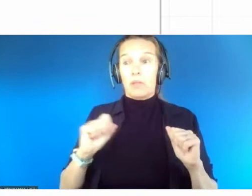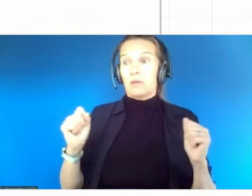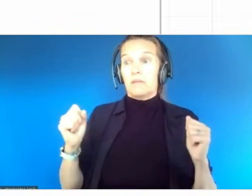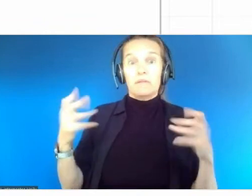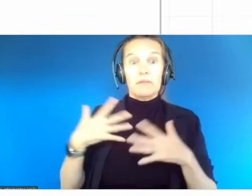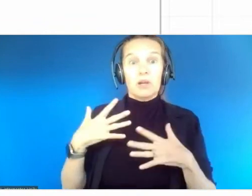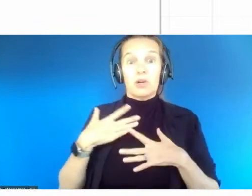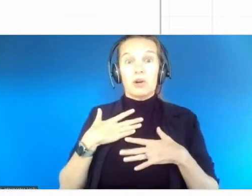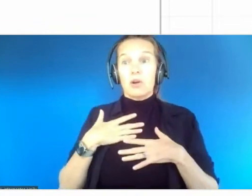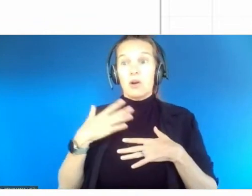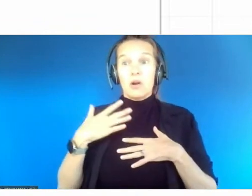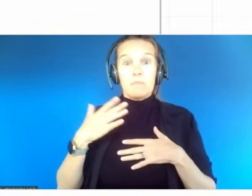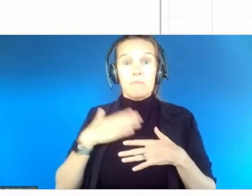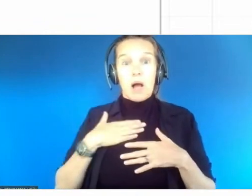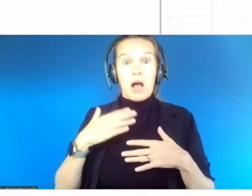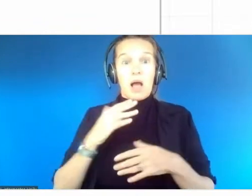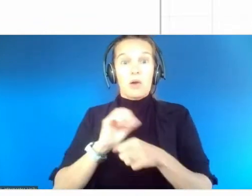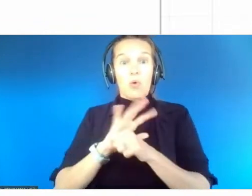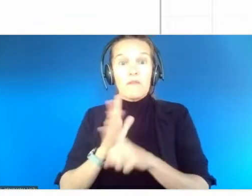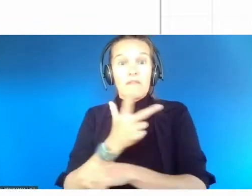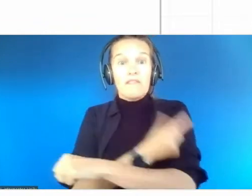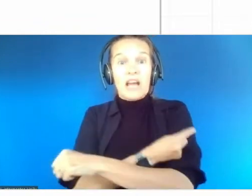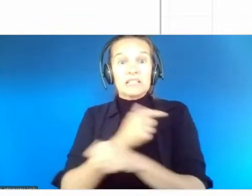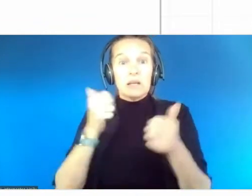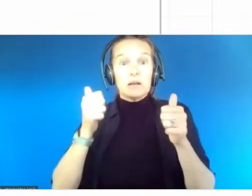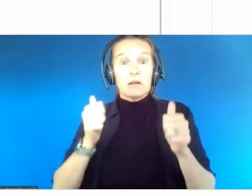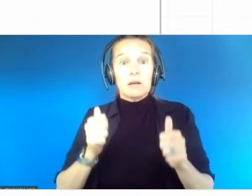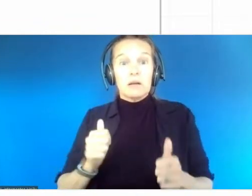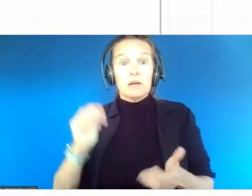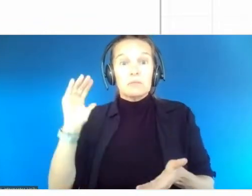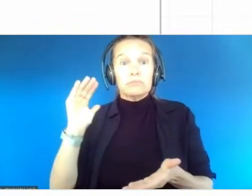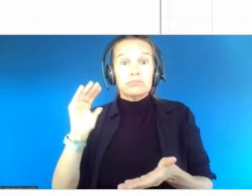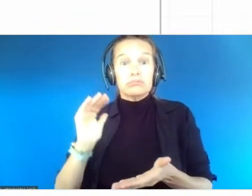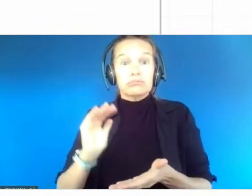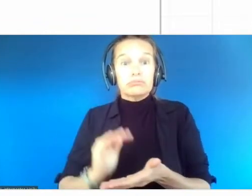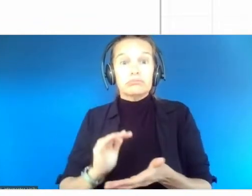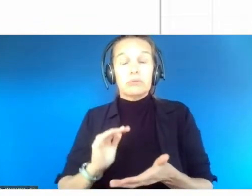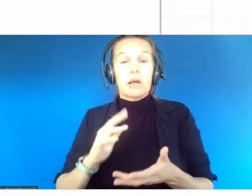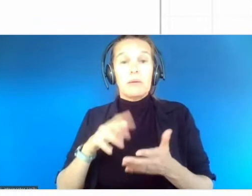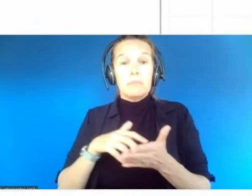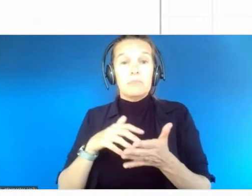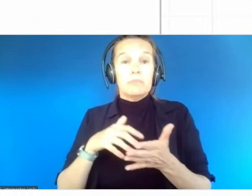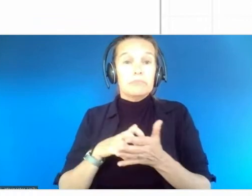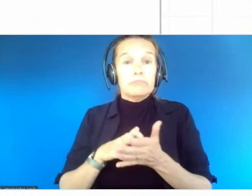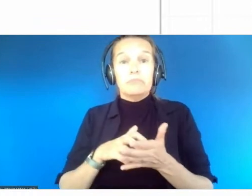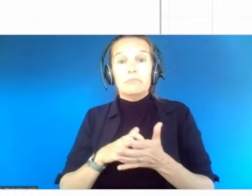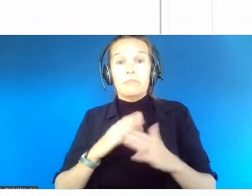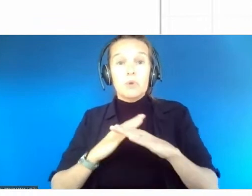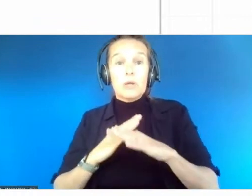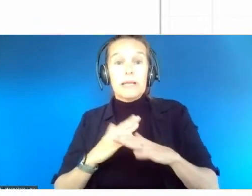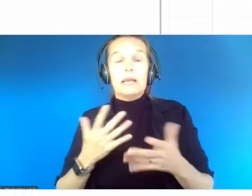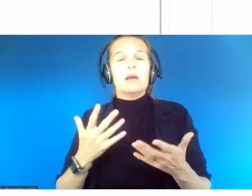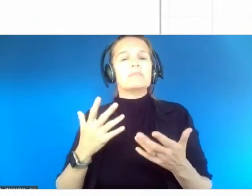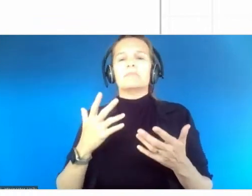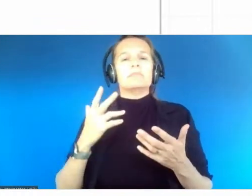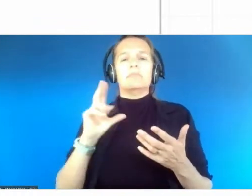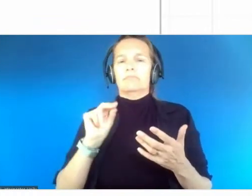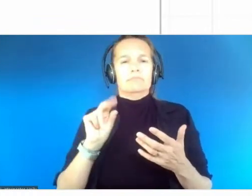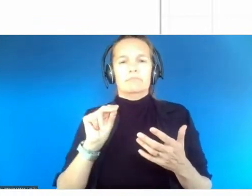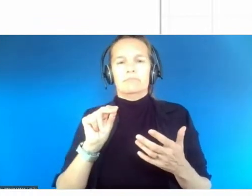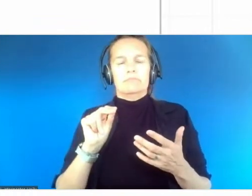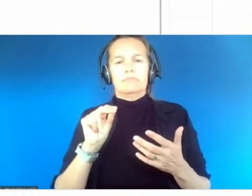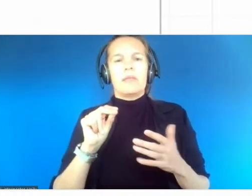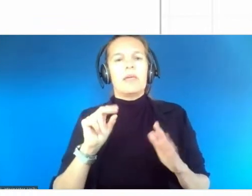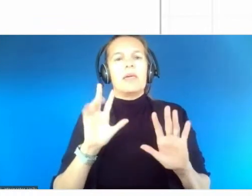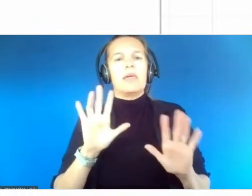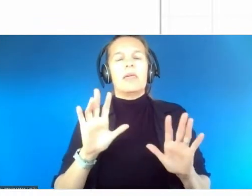for boosters. And fear has fed those also who are not getting vaccines. But the latter is by far the greatest danger. People